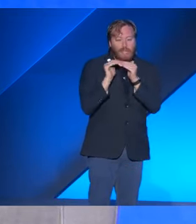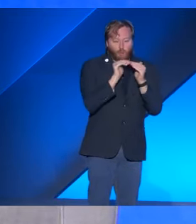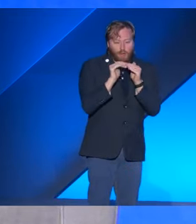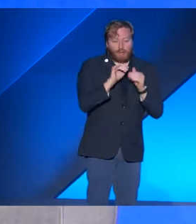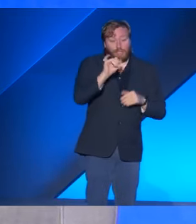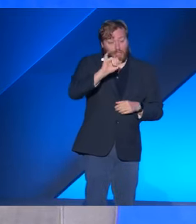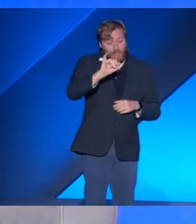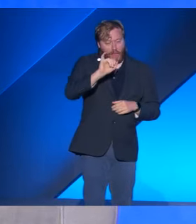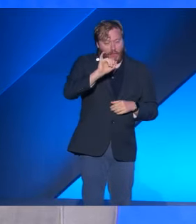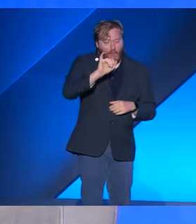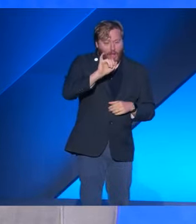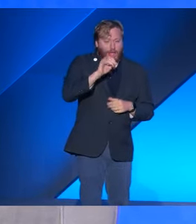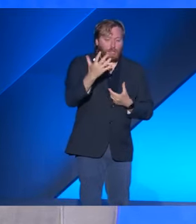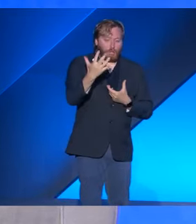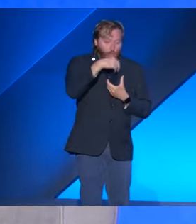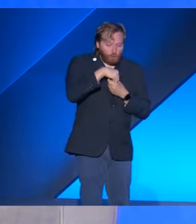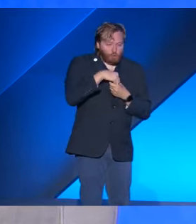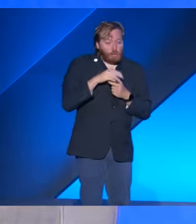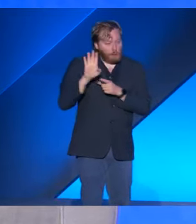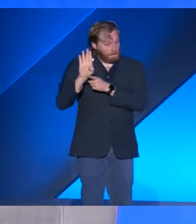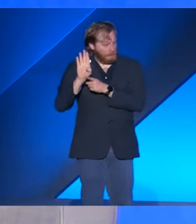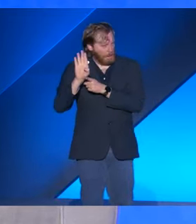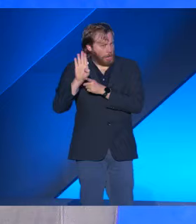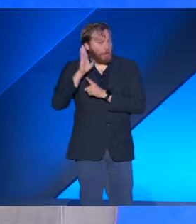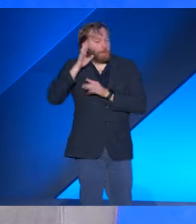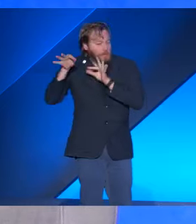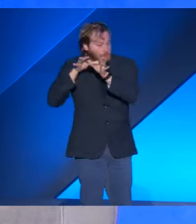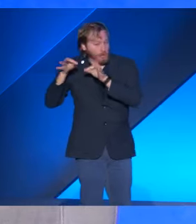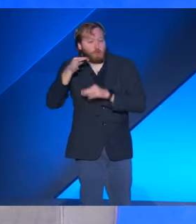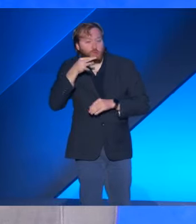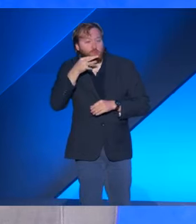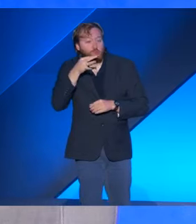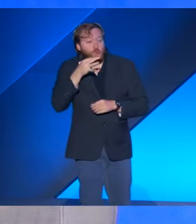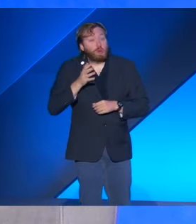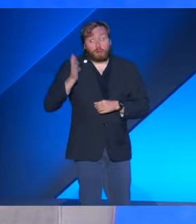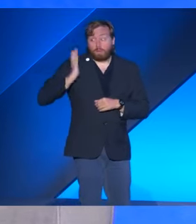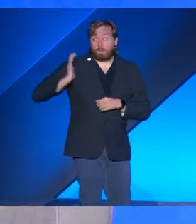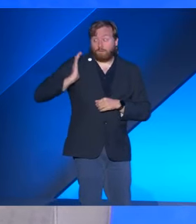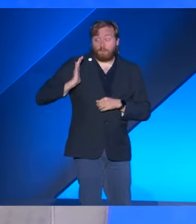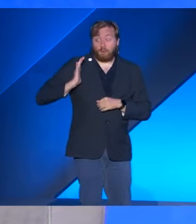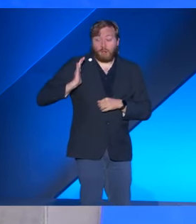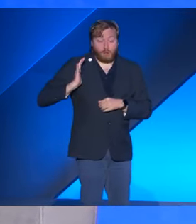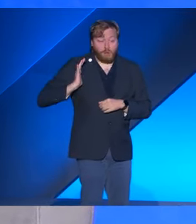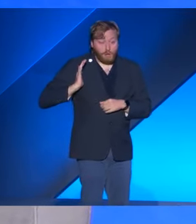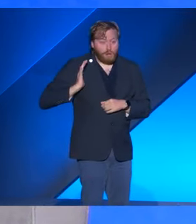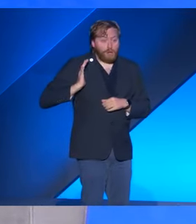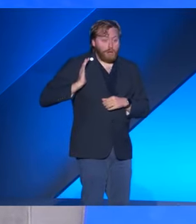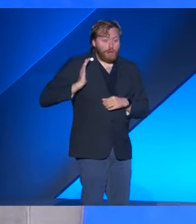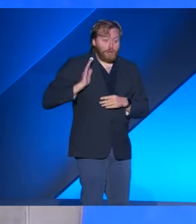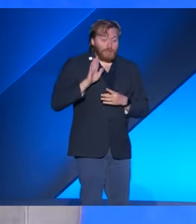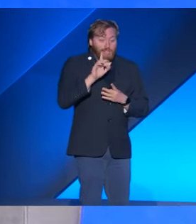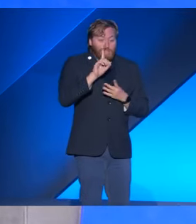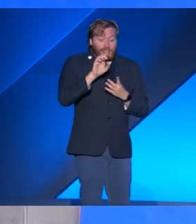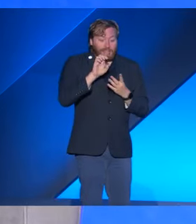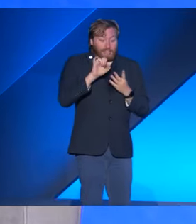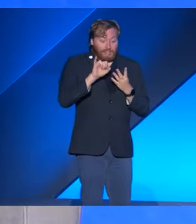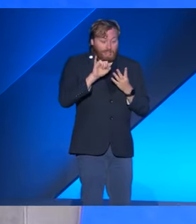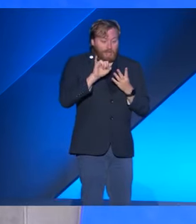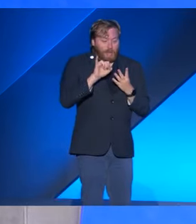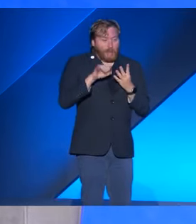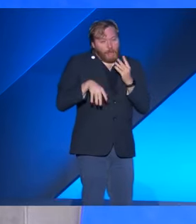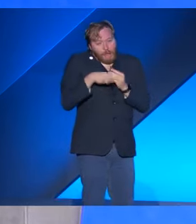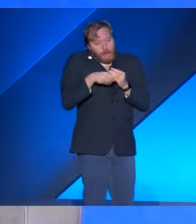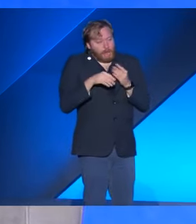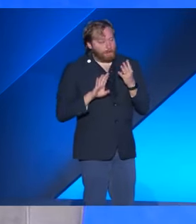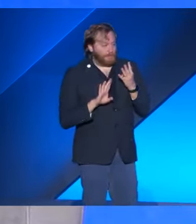it's a four-letter acronym that has somehow become a four-letter word. That isn't the case at Indeed, and it really shouldn't be at any of